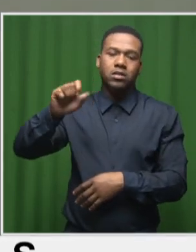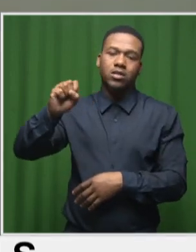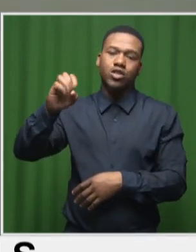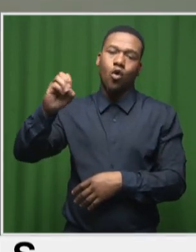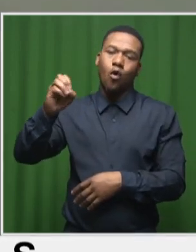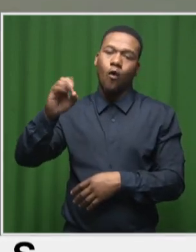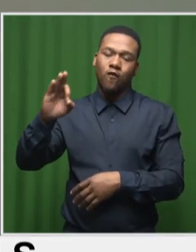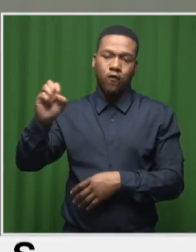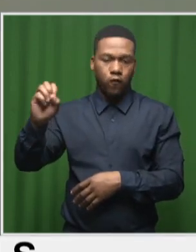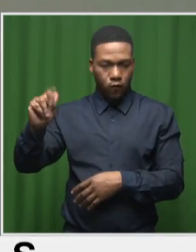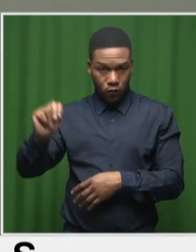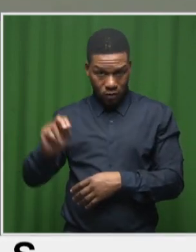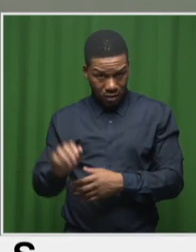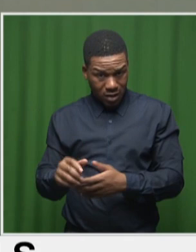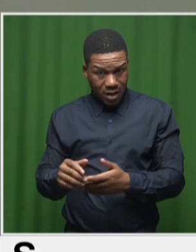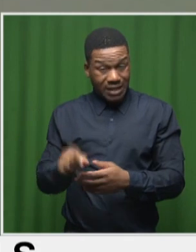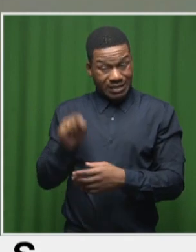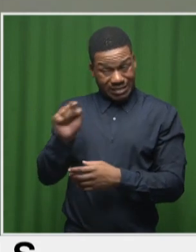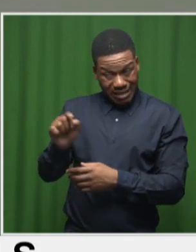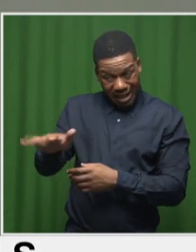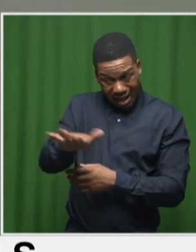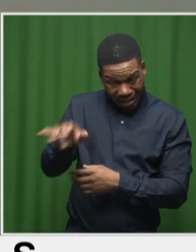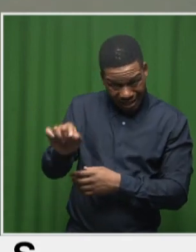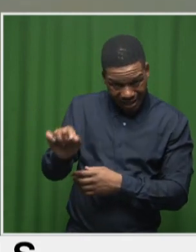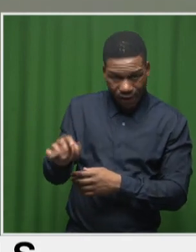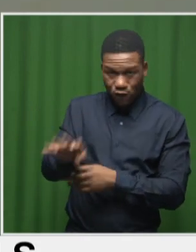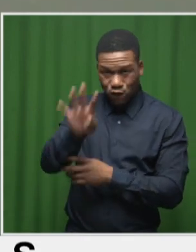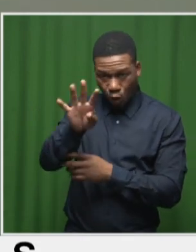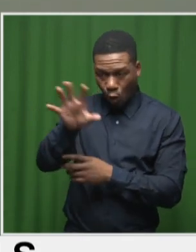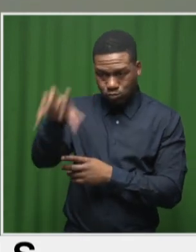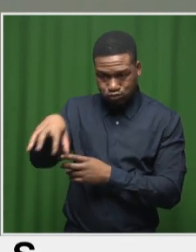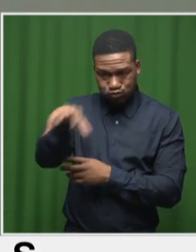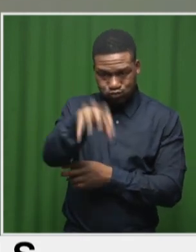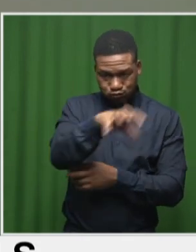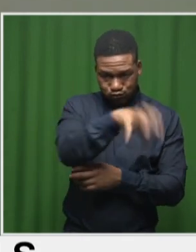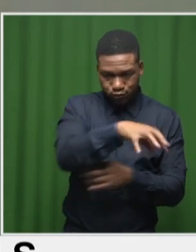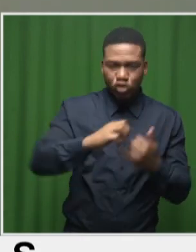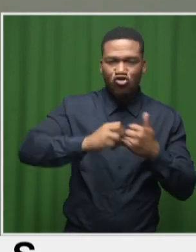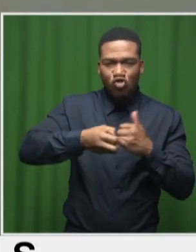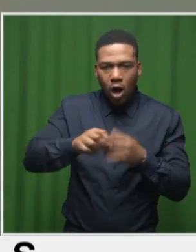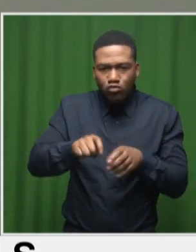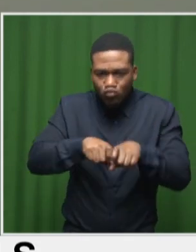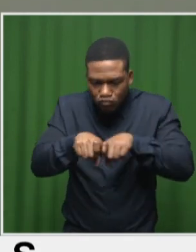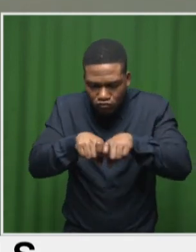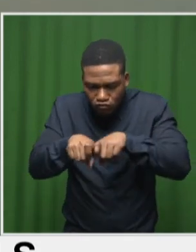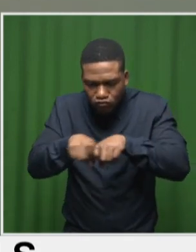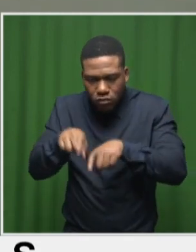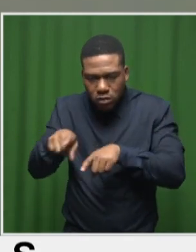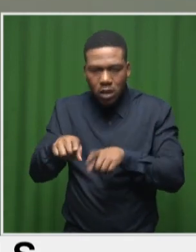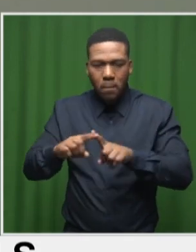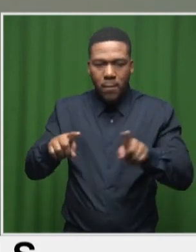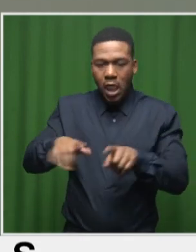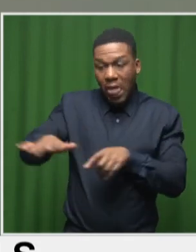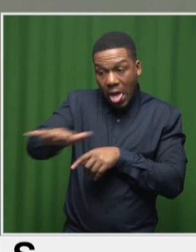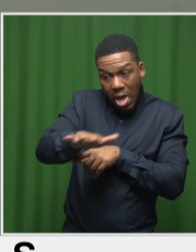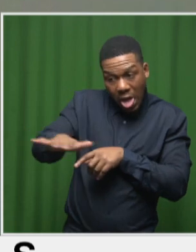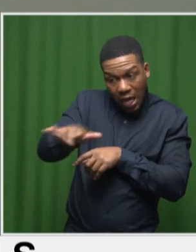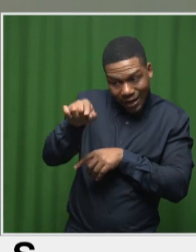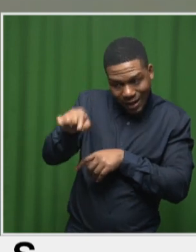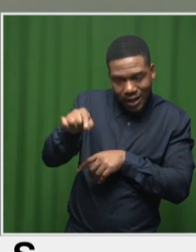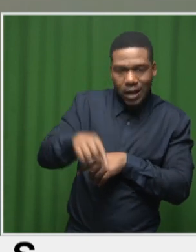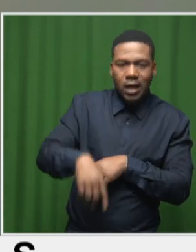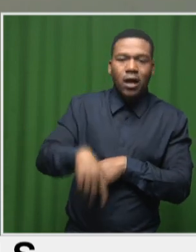we are, piloting on, but it's around that area of